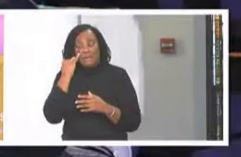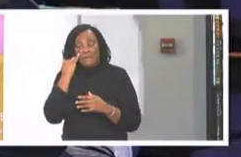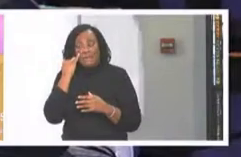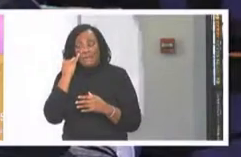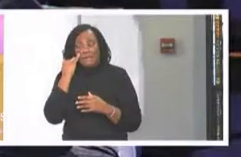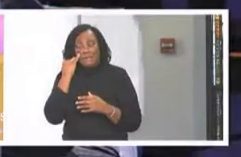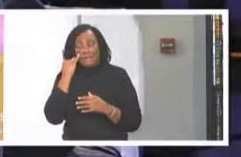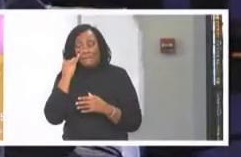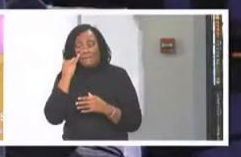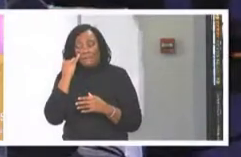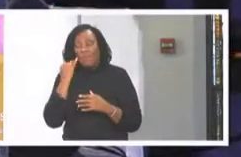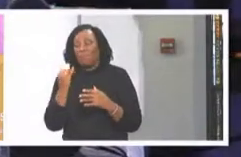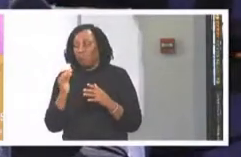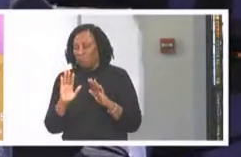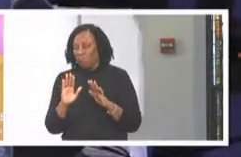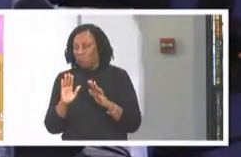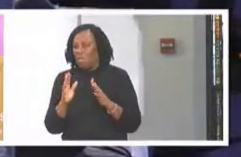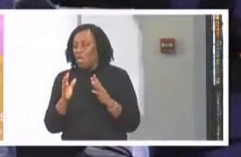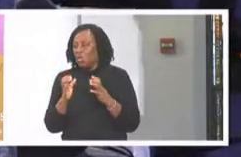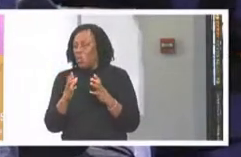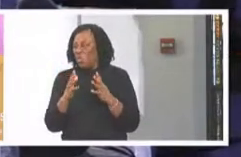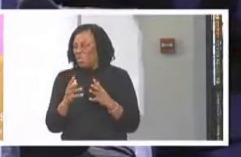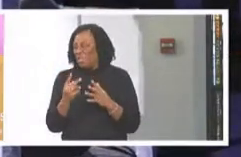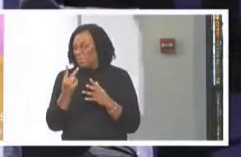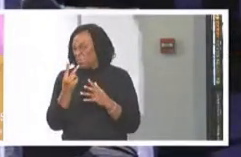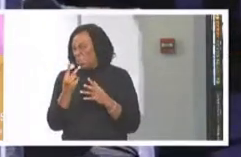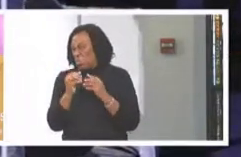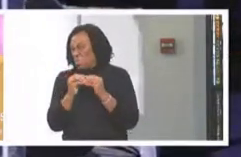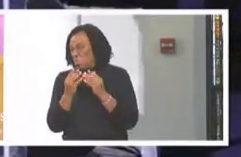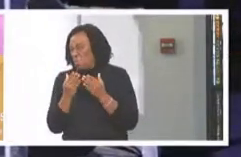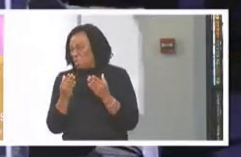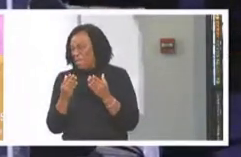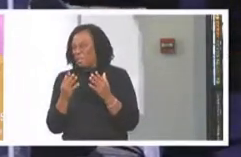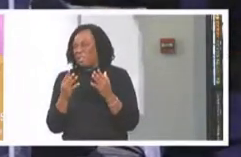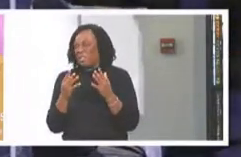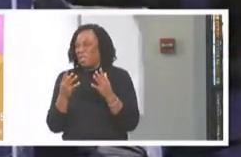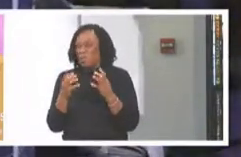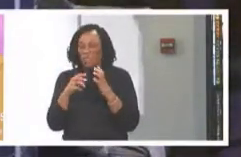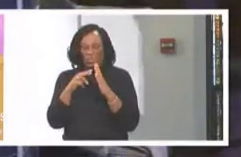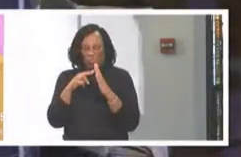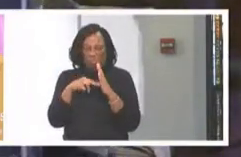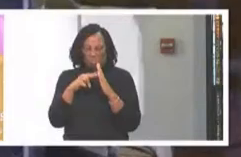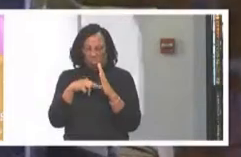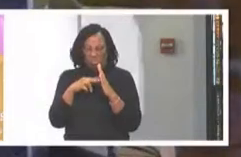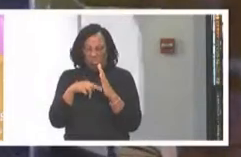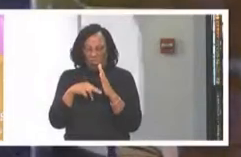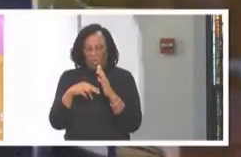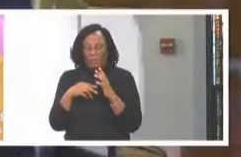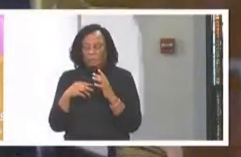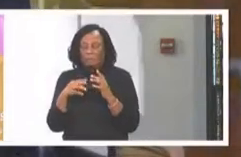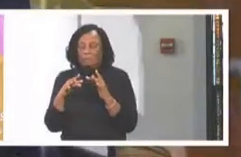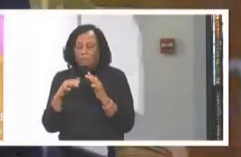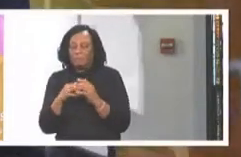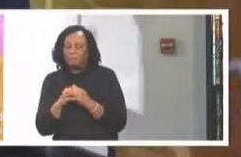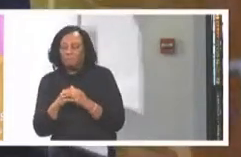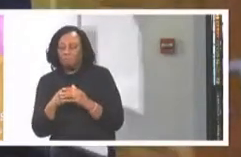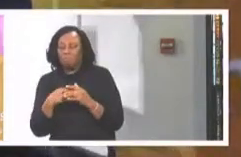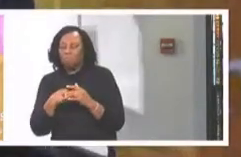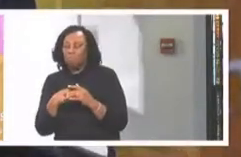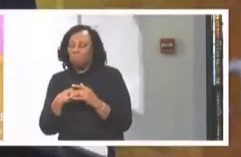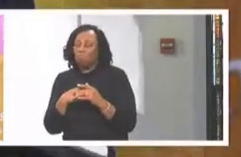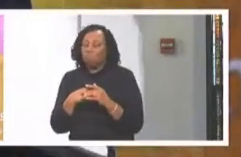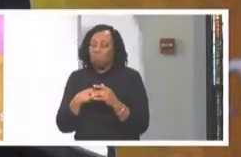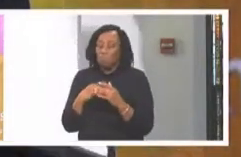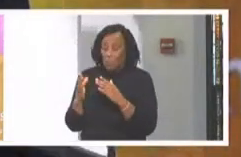I just want to leave you with a couple of things and doing some reading in preparation for today. I